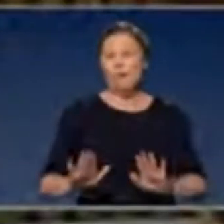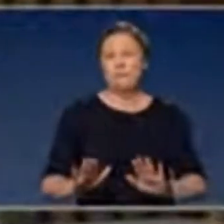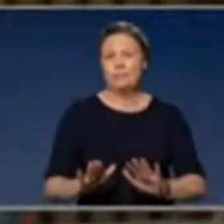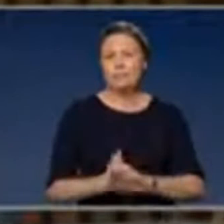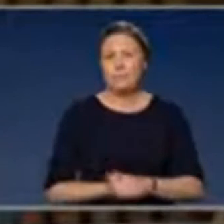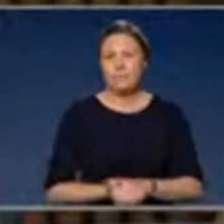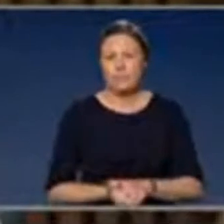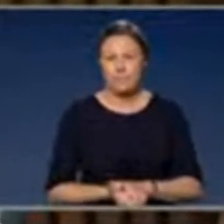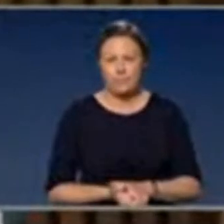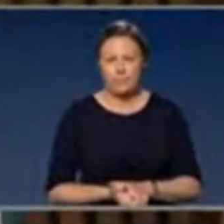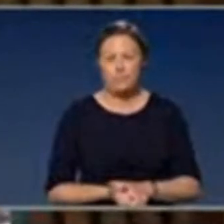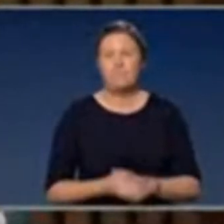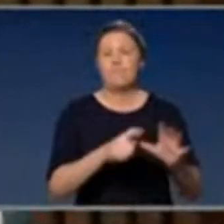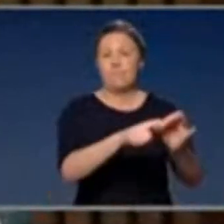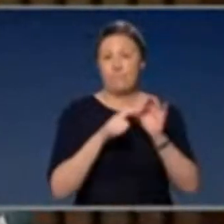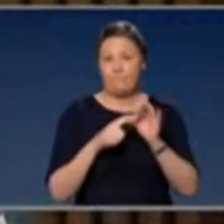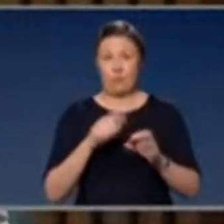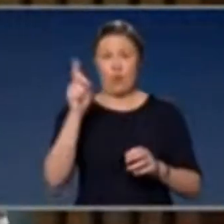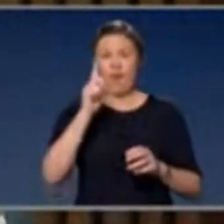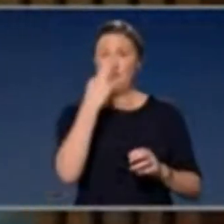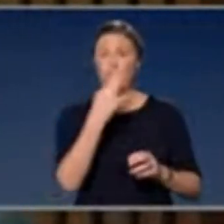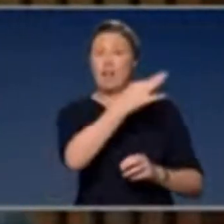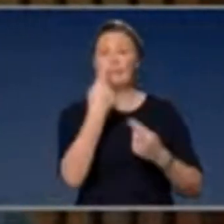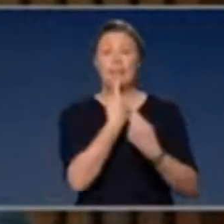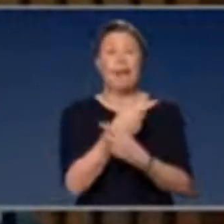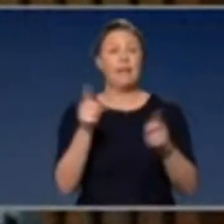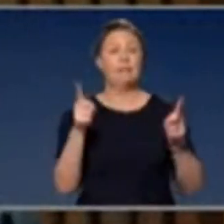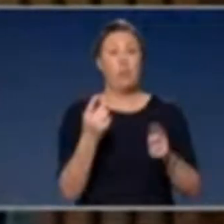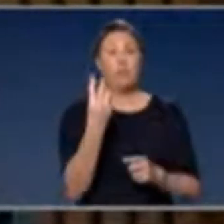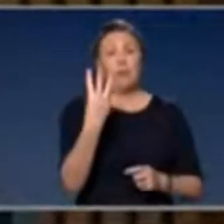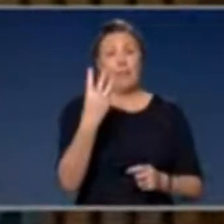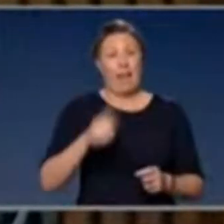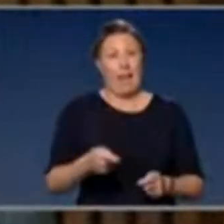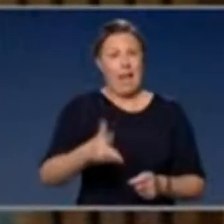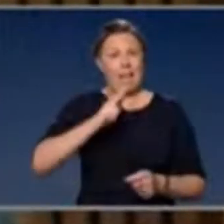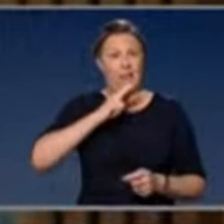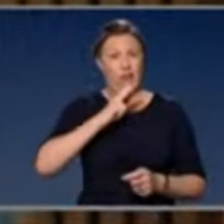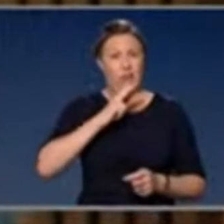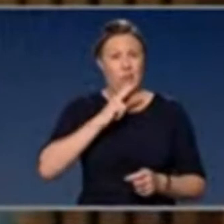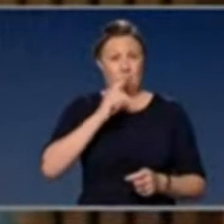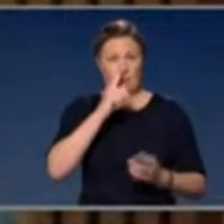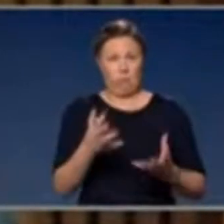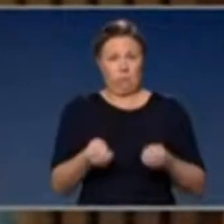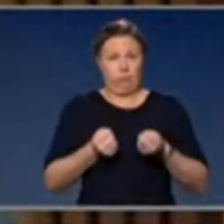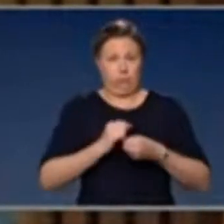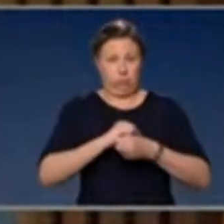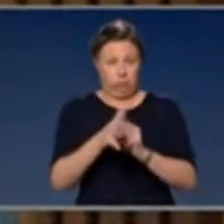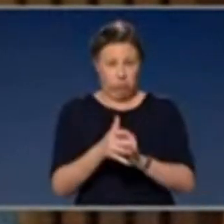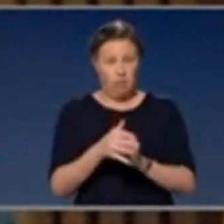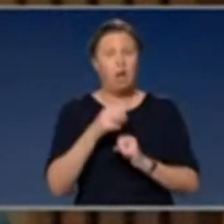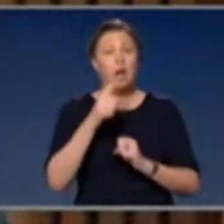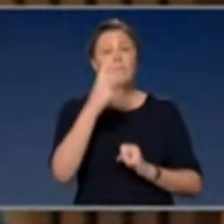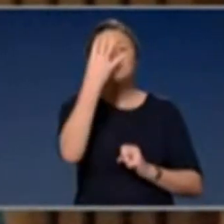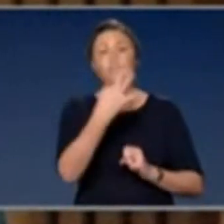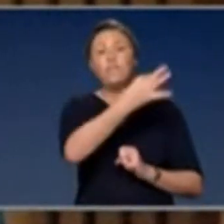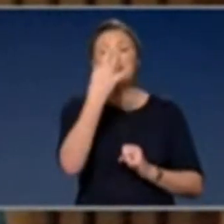France today has announced a record 3,800 new virus cases, not death cases. The French Prime Minister